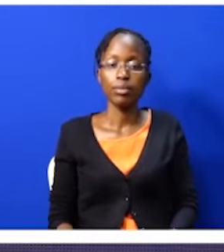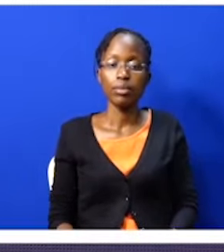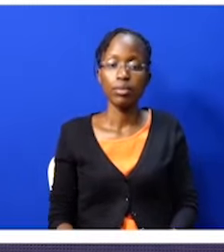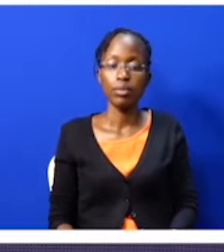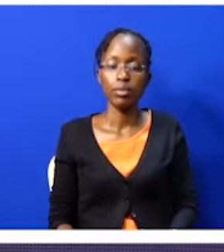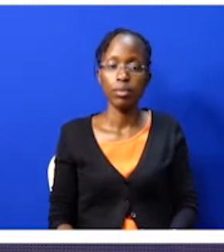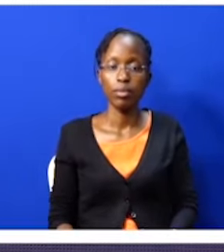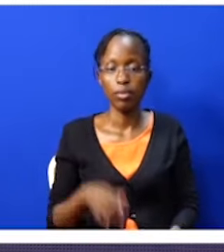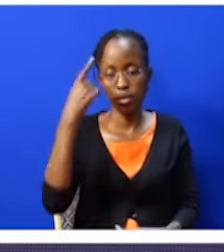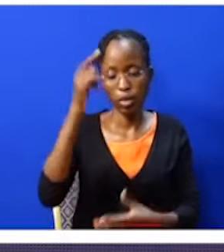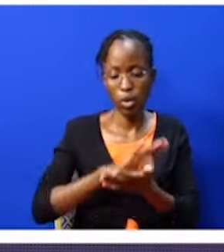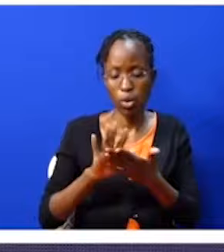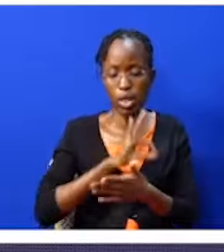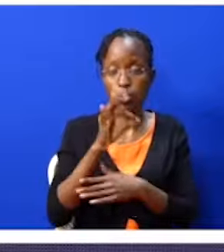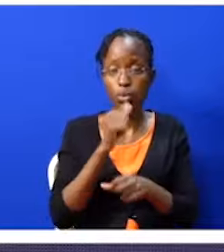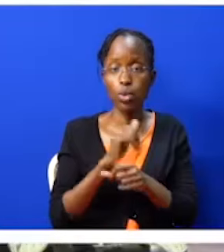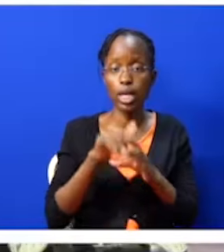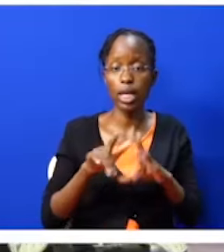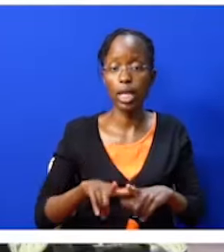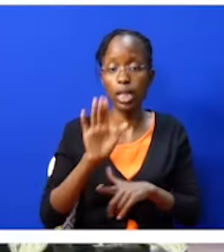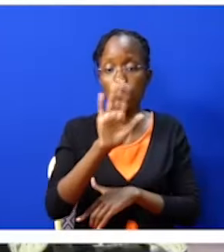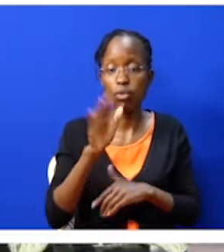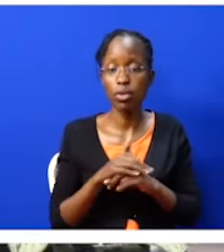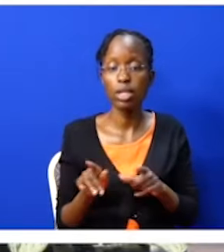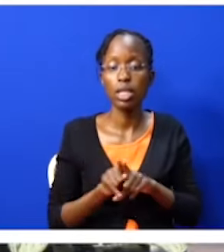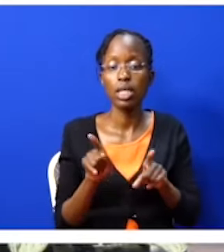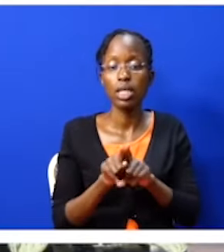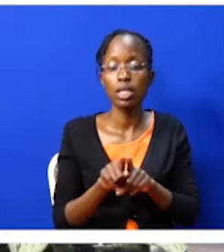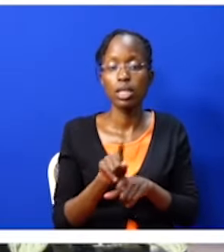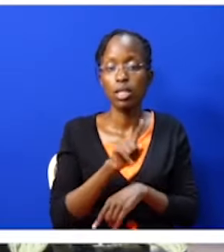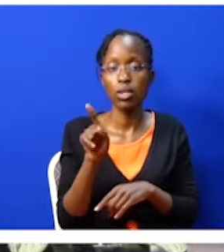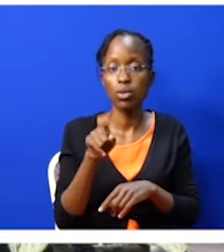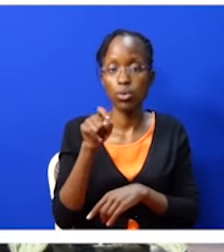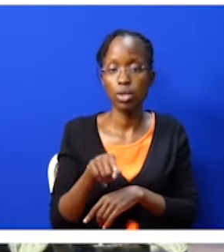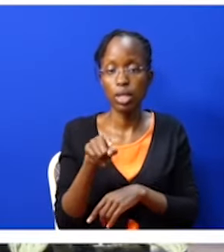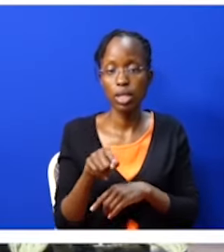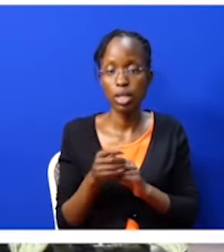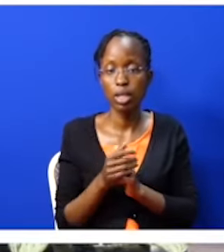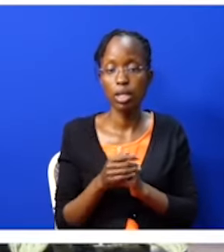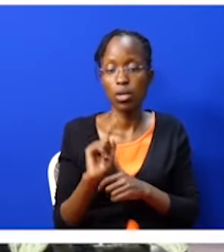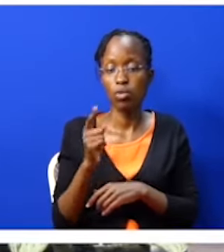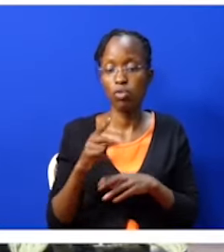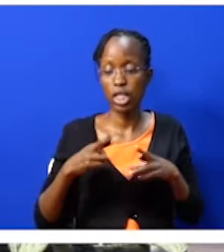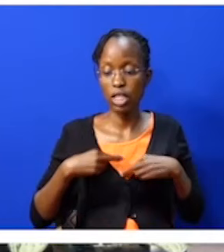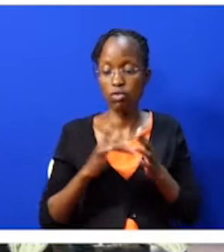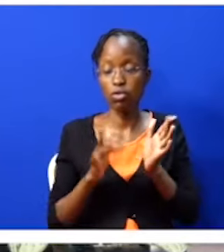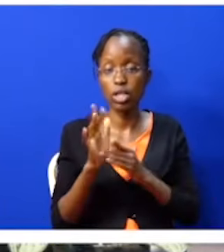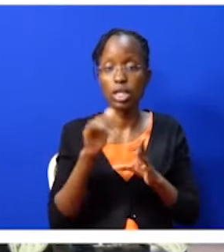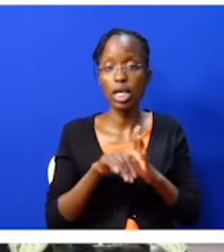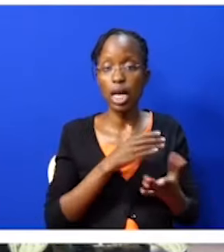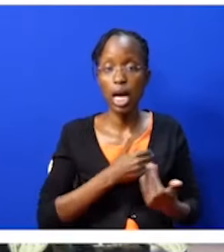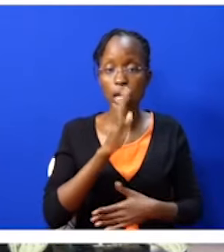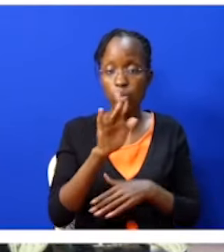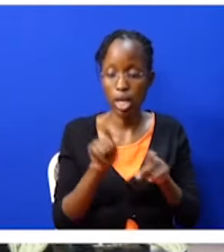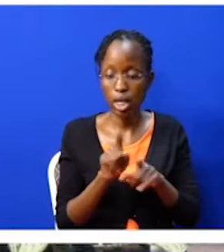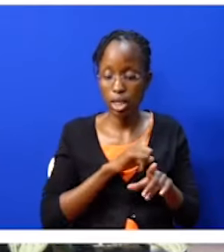Now, for the Holy Spirit to work in your life, you would have first need to receive Jesus into your heart as